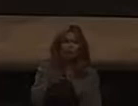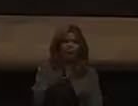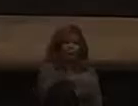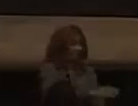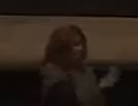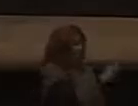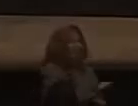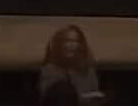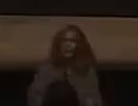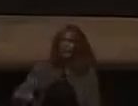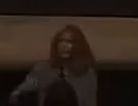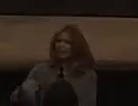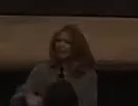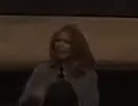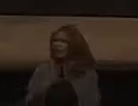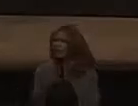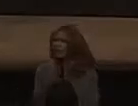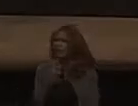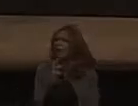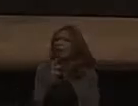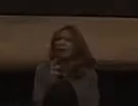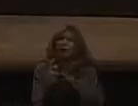that might be nearby, or